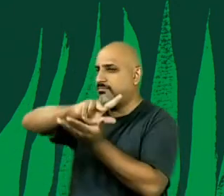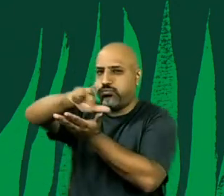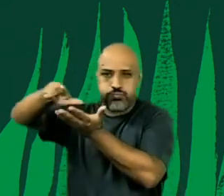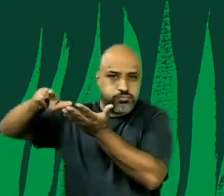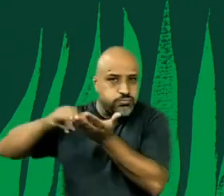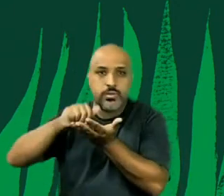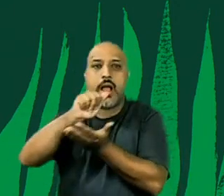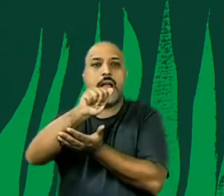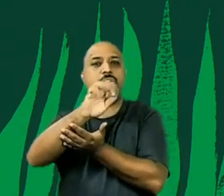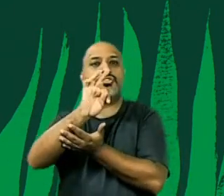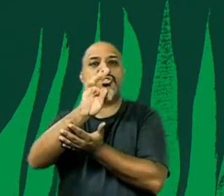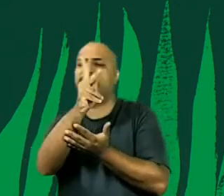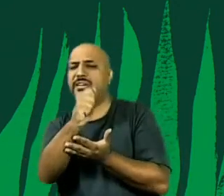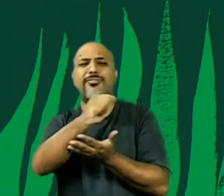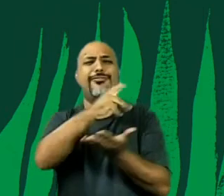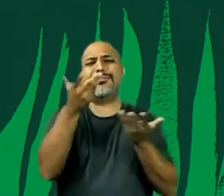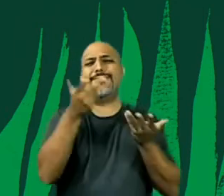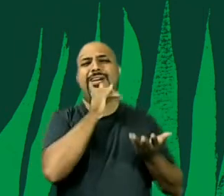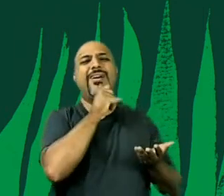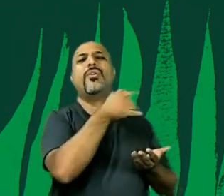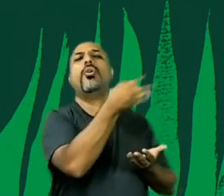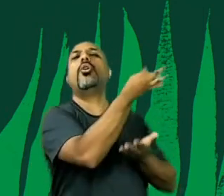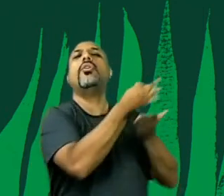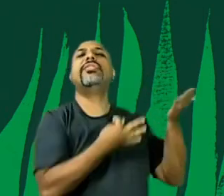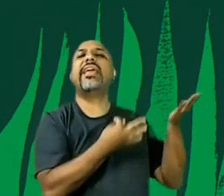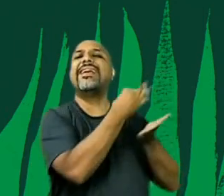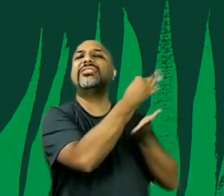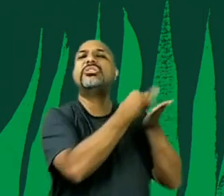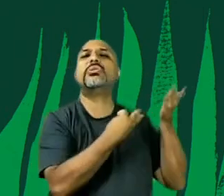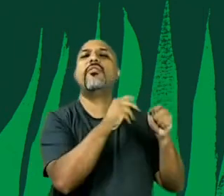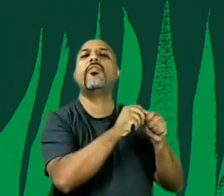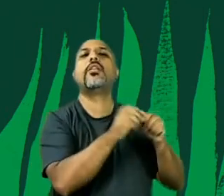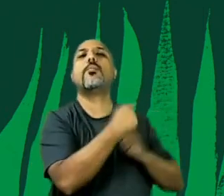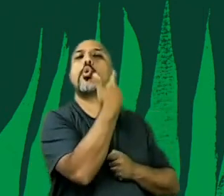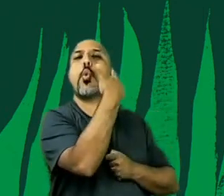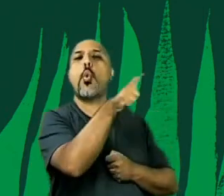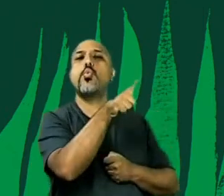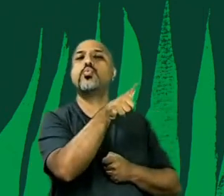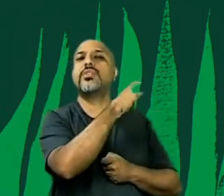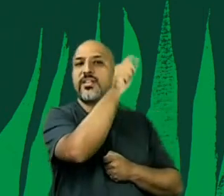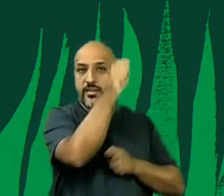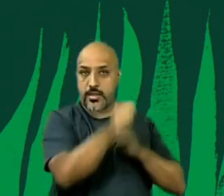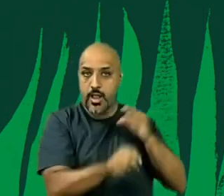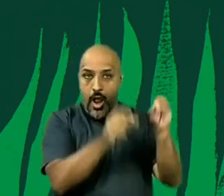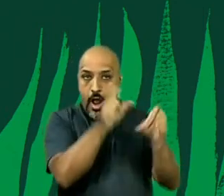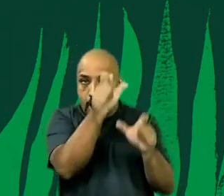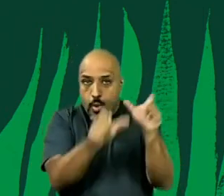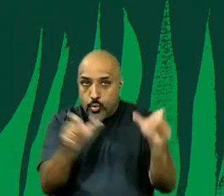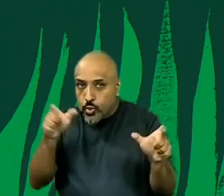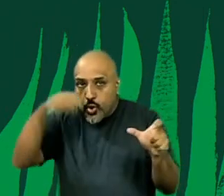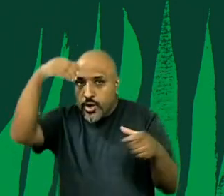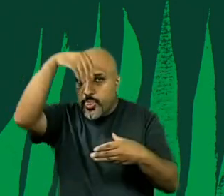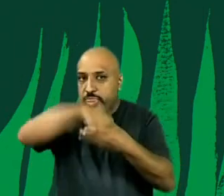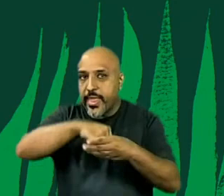than the writing produced by other authors, women authors,